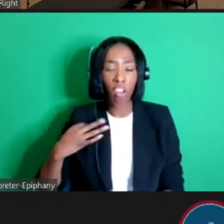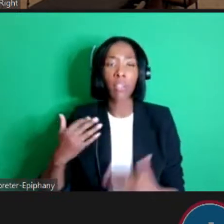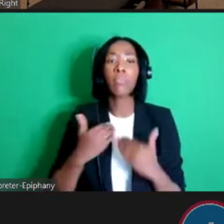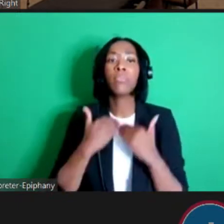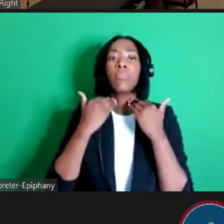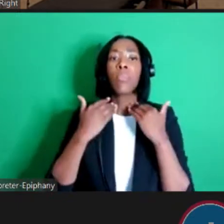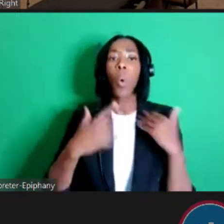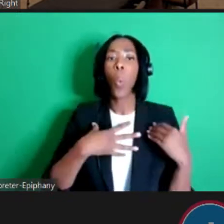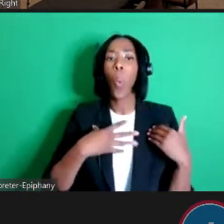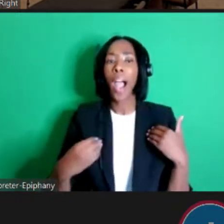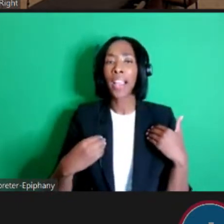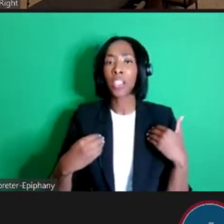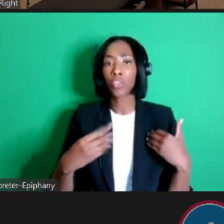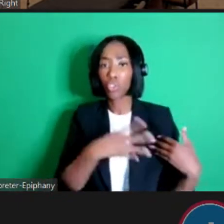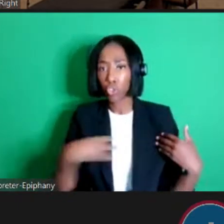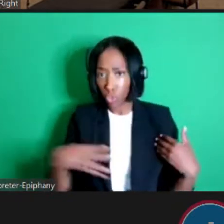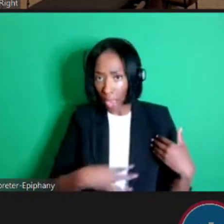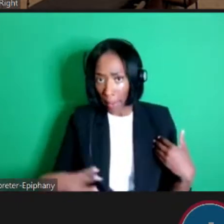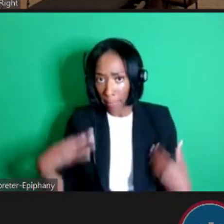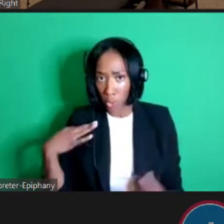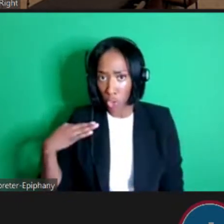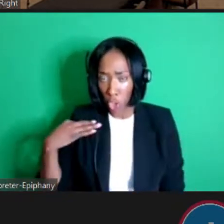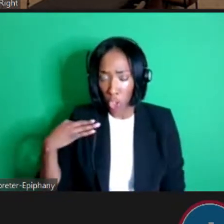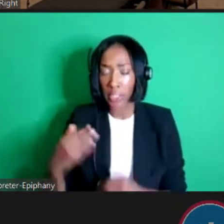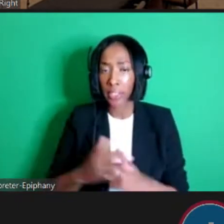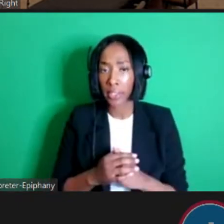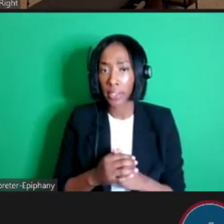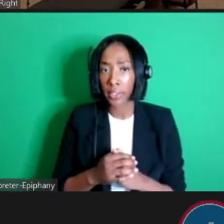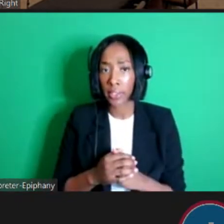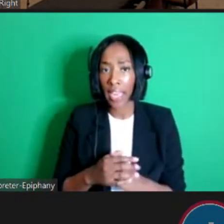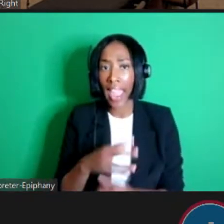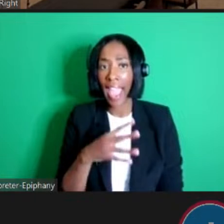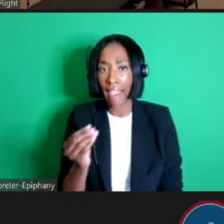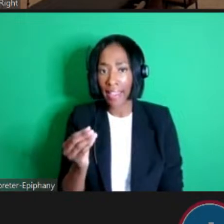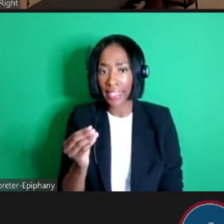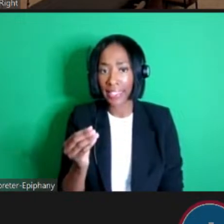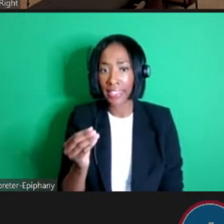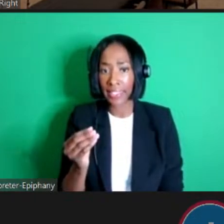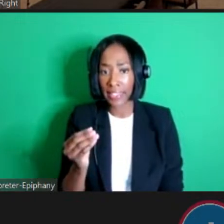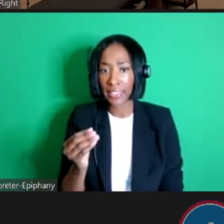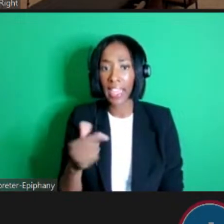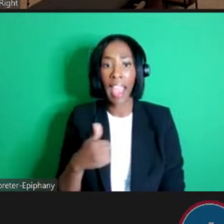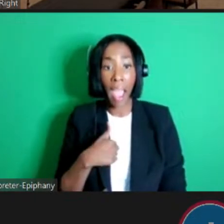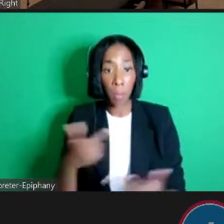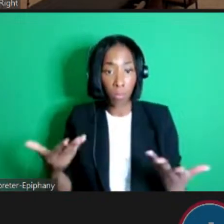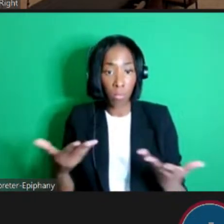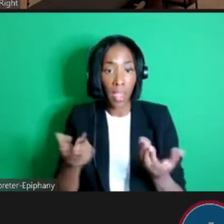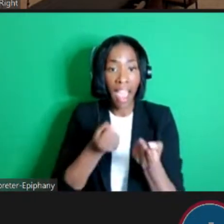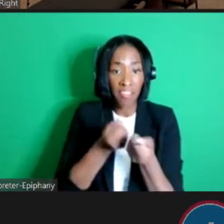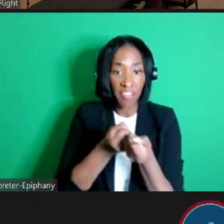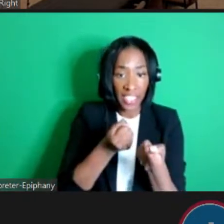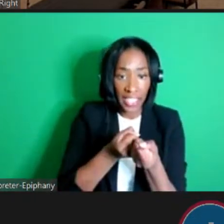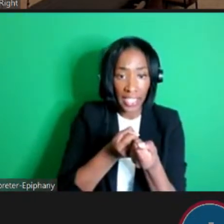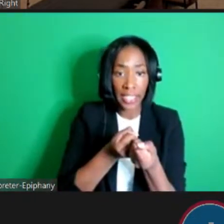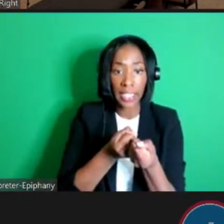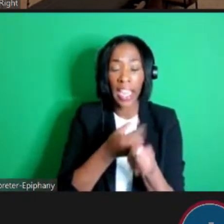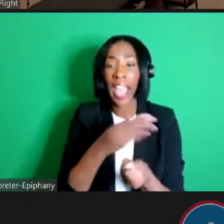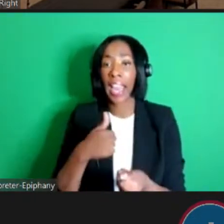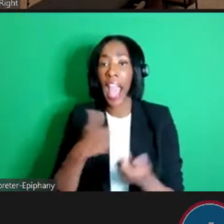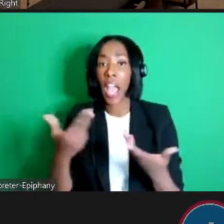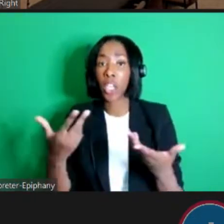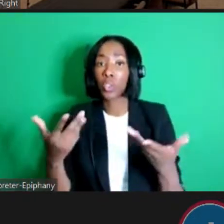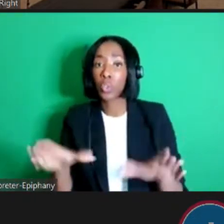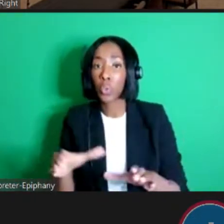stripe shirt. And I am an advocate and I do outreach